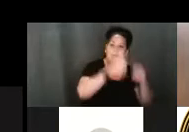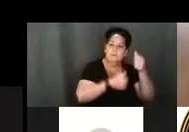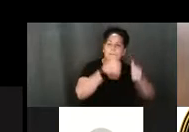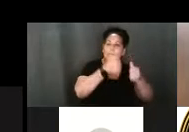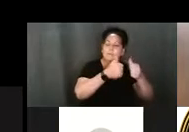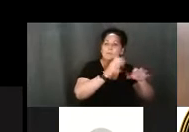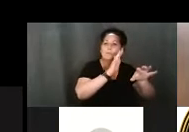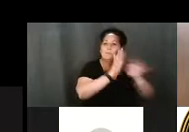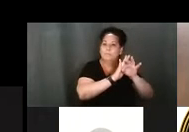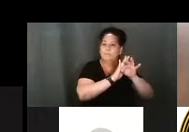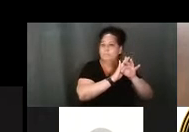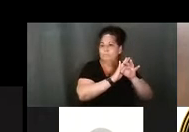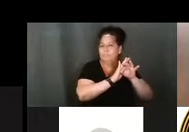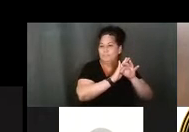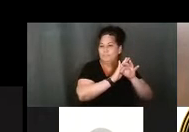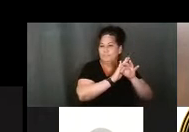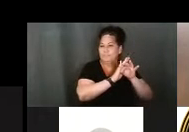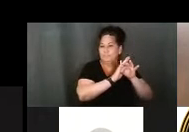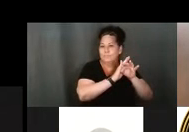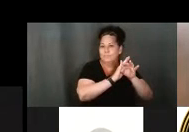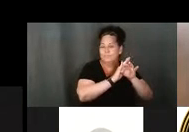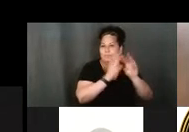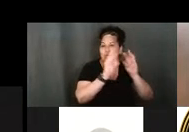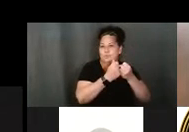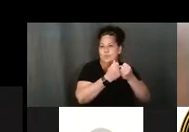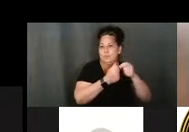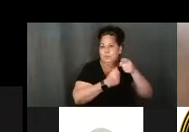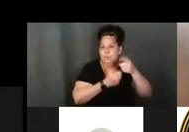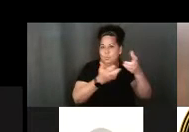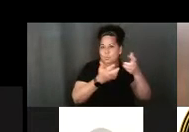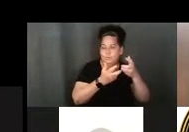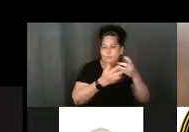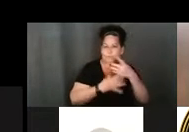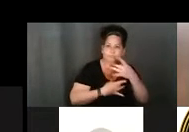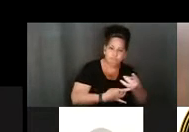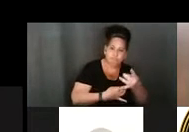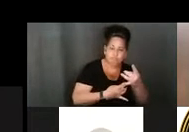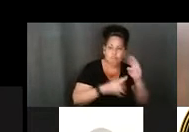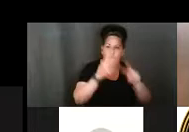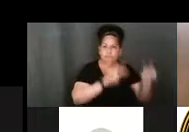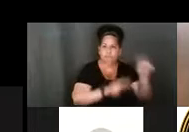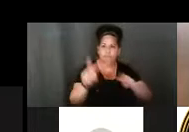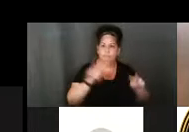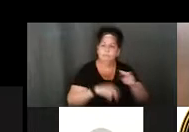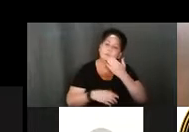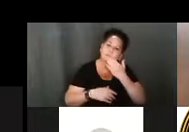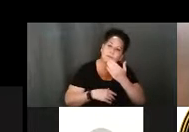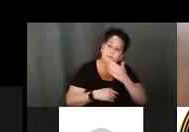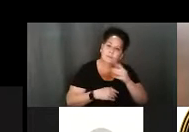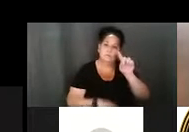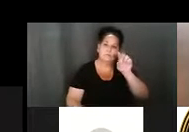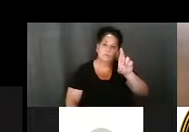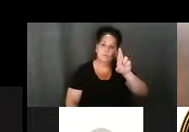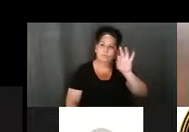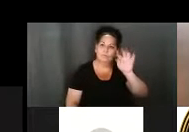to thank Dr. Charles Flowers for sharing his knowledge, his expertise, for giving us